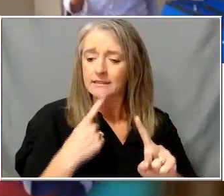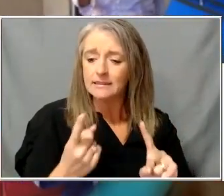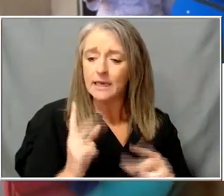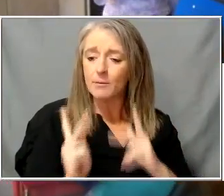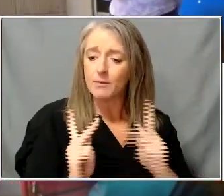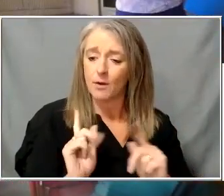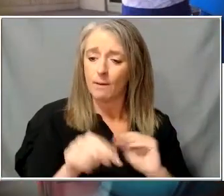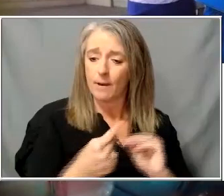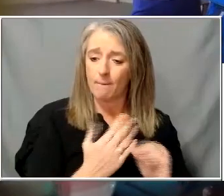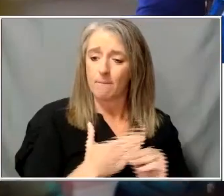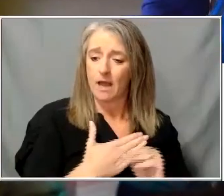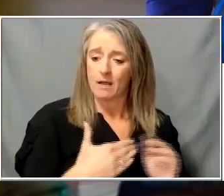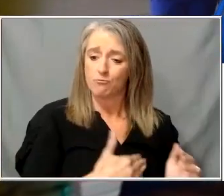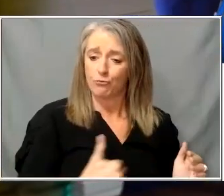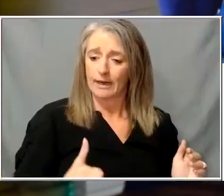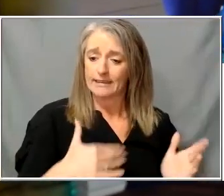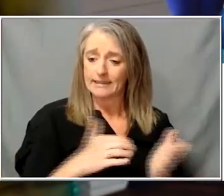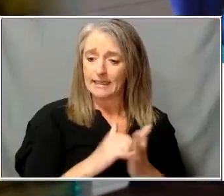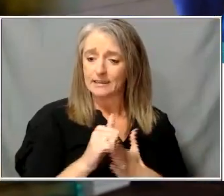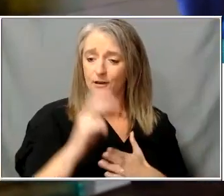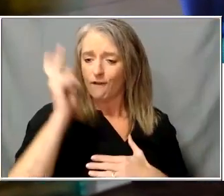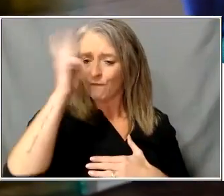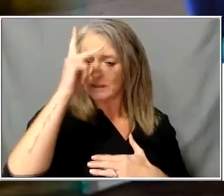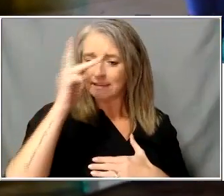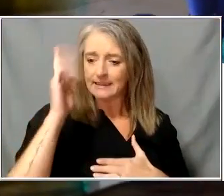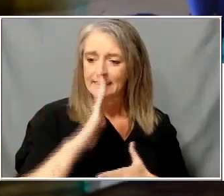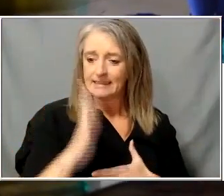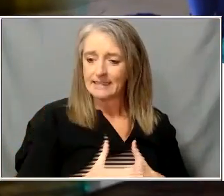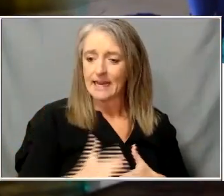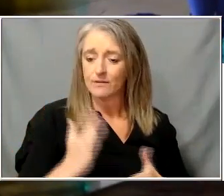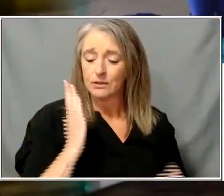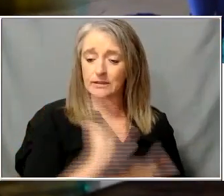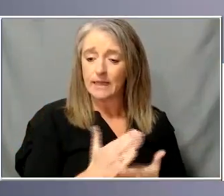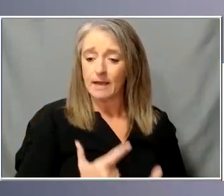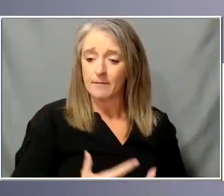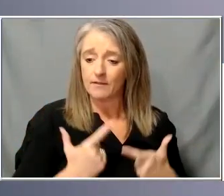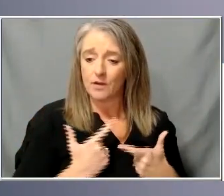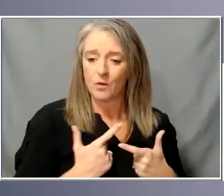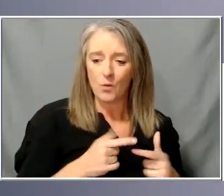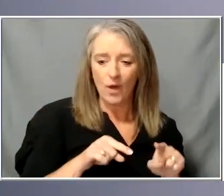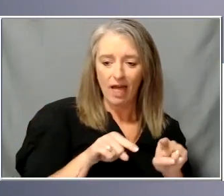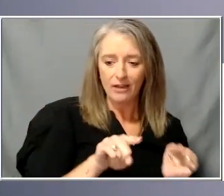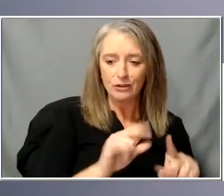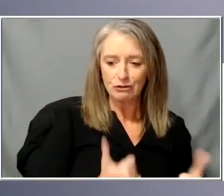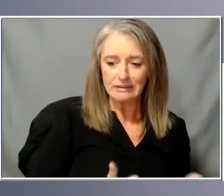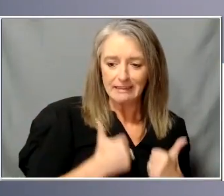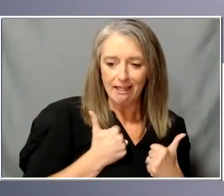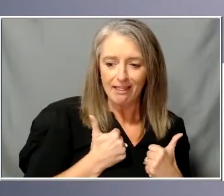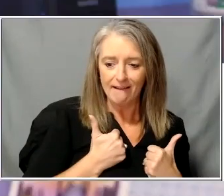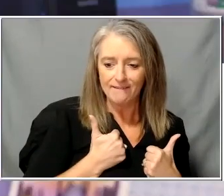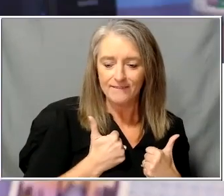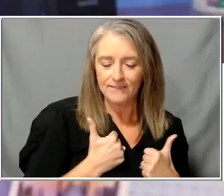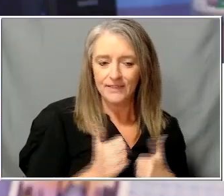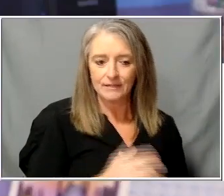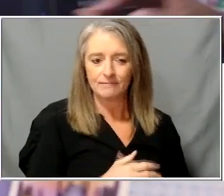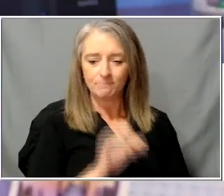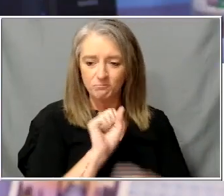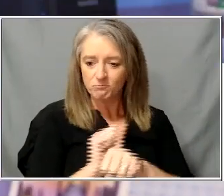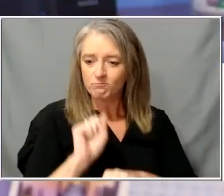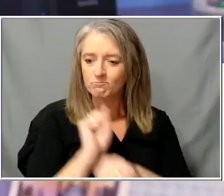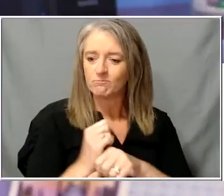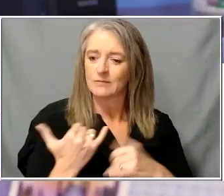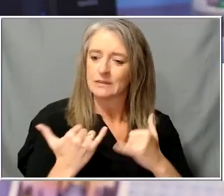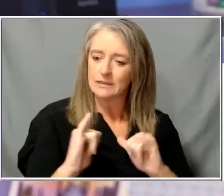Her philosophy, never stop living while you're still living. What do you guys think about that? And working is still a